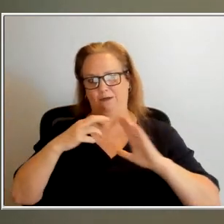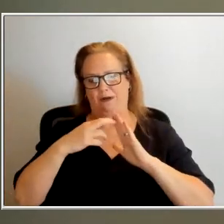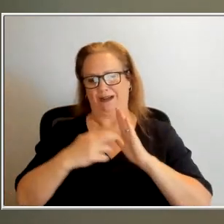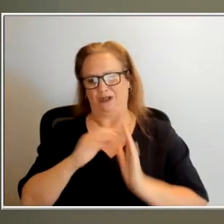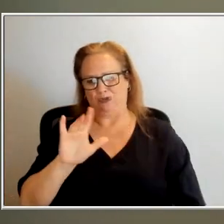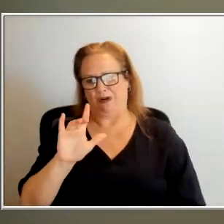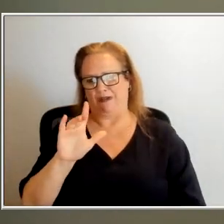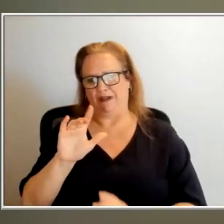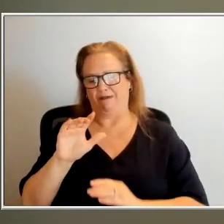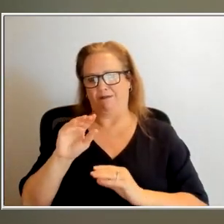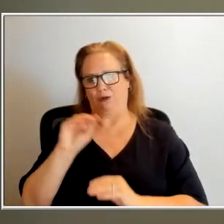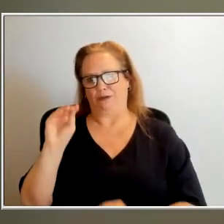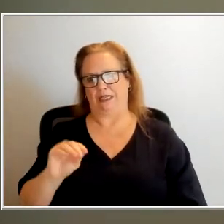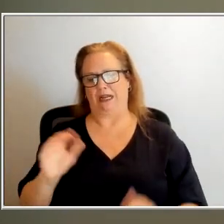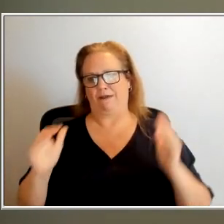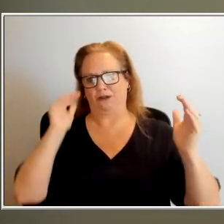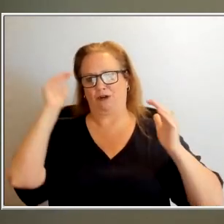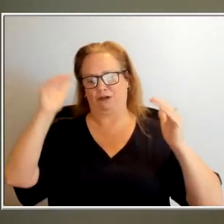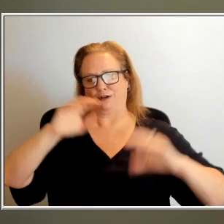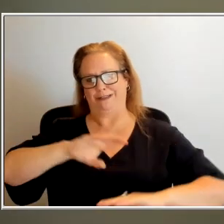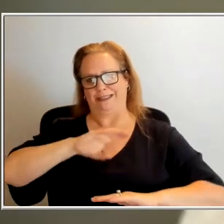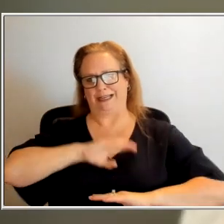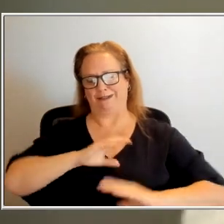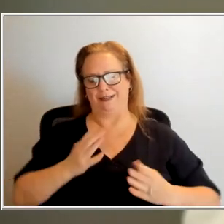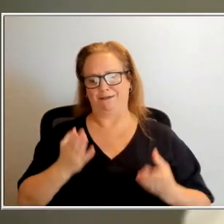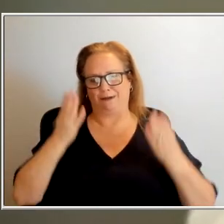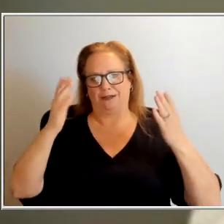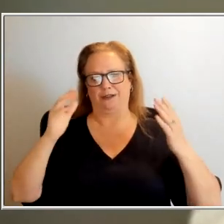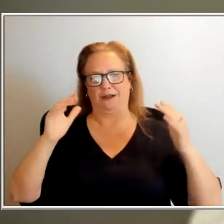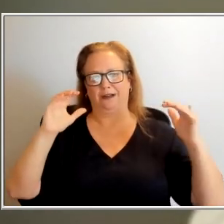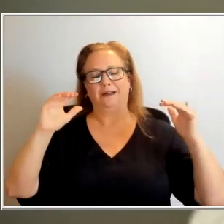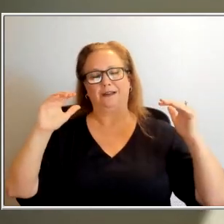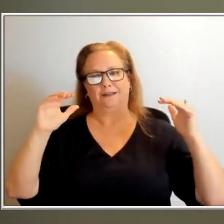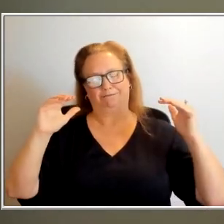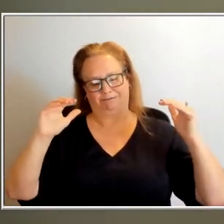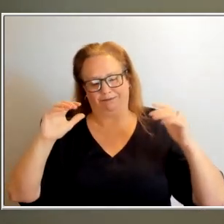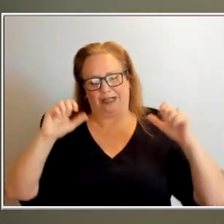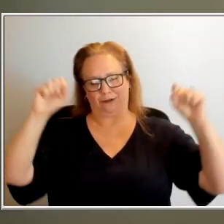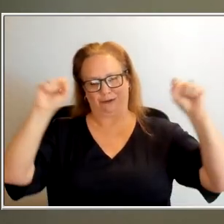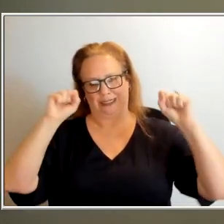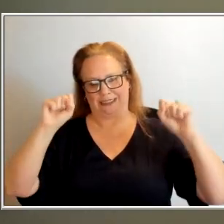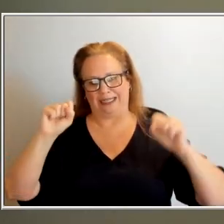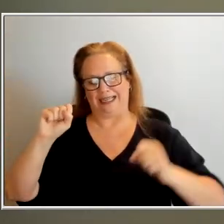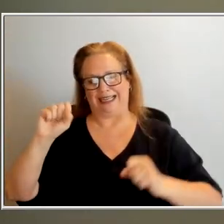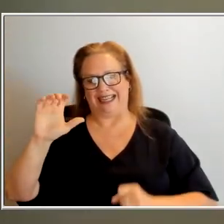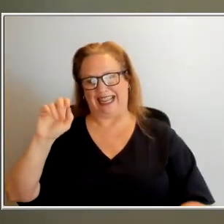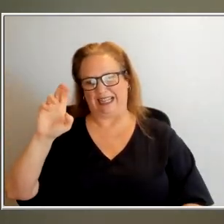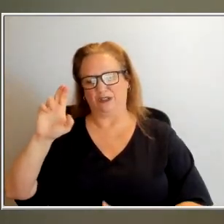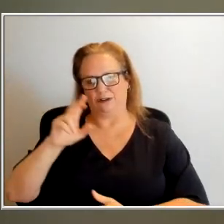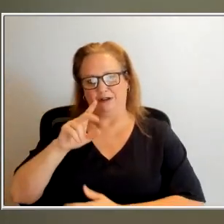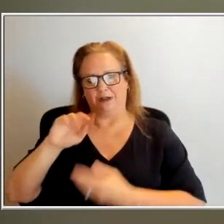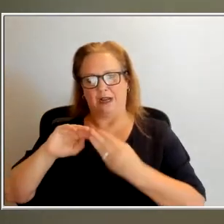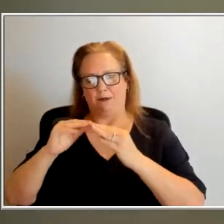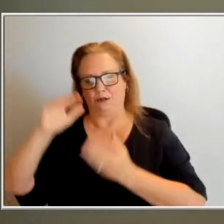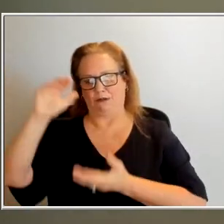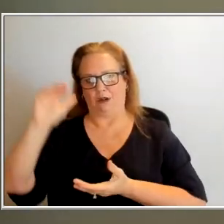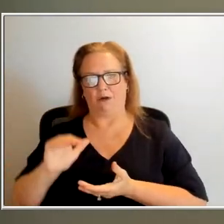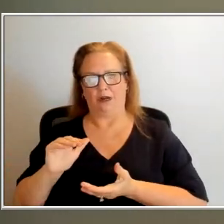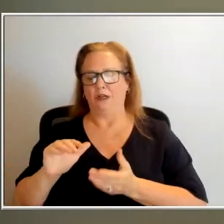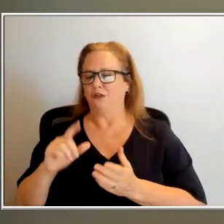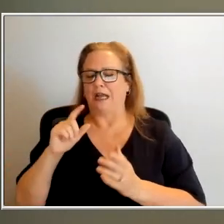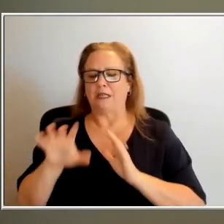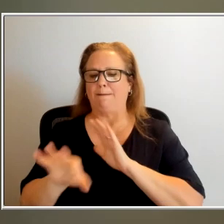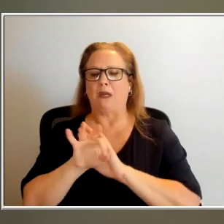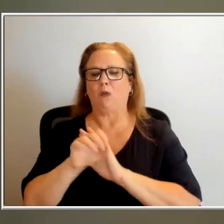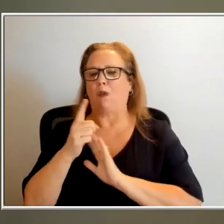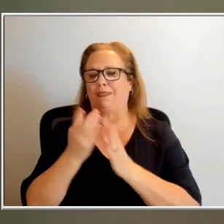25% of adults in the world are meeting recommendations. Our cancer survivor population is lower. I tell them, just pick one thing to focus on right